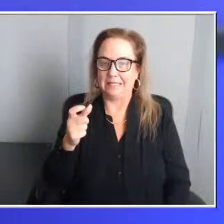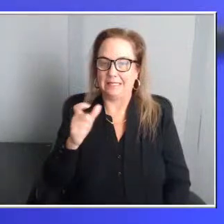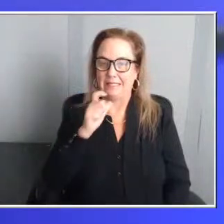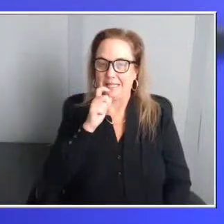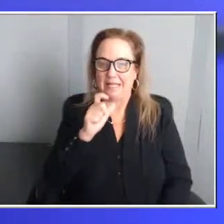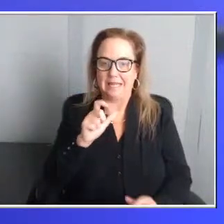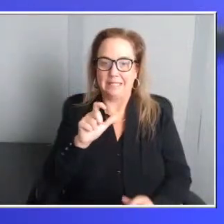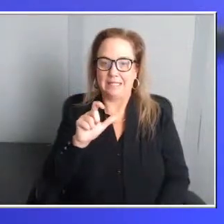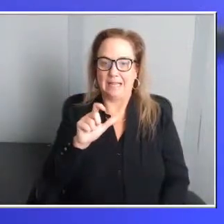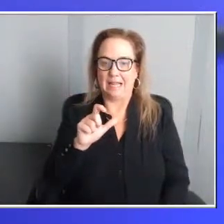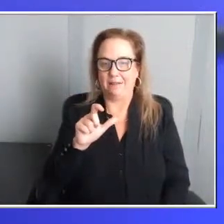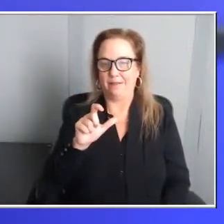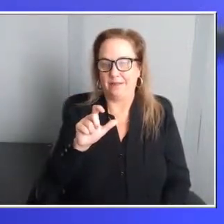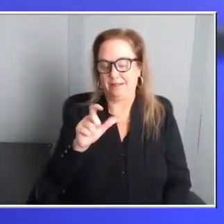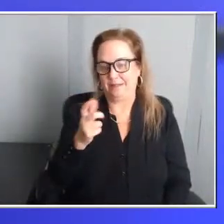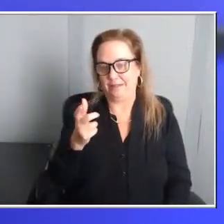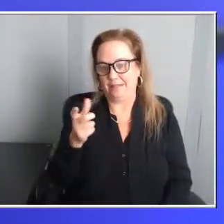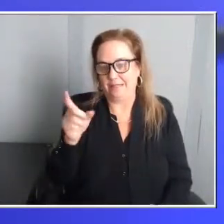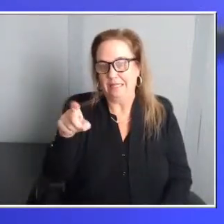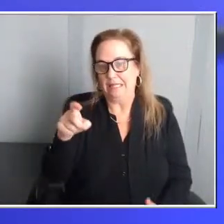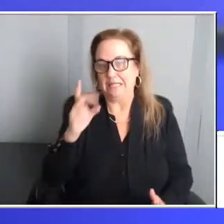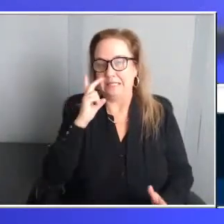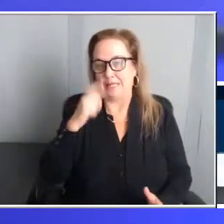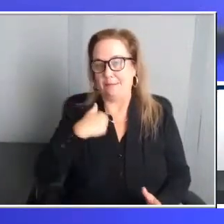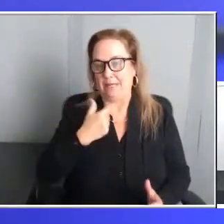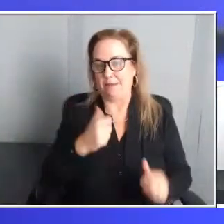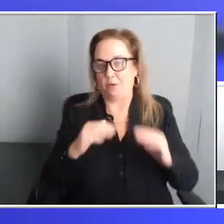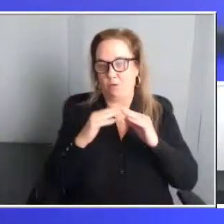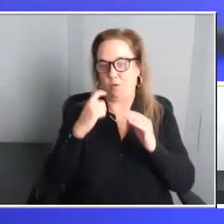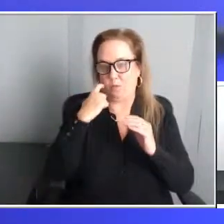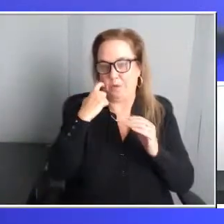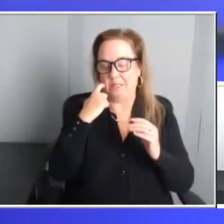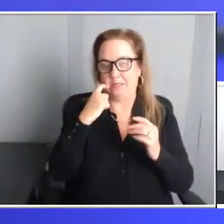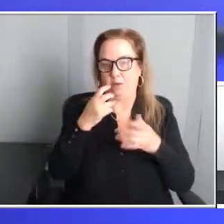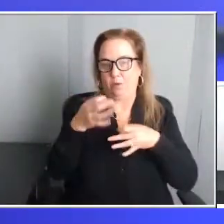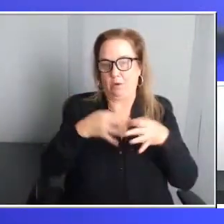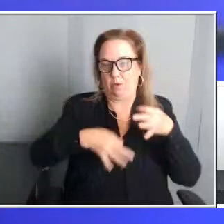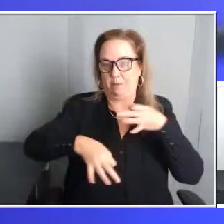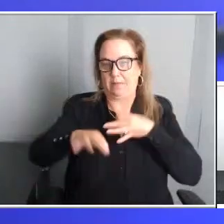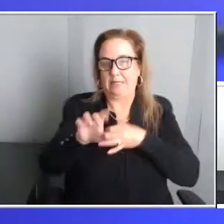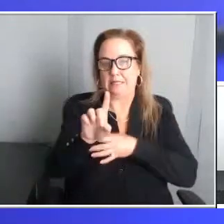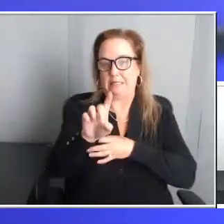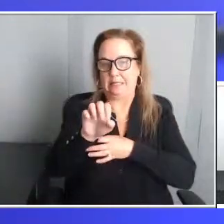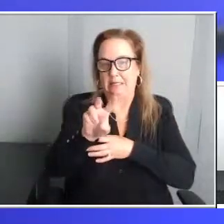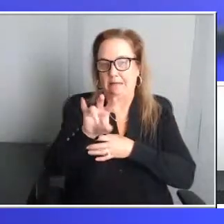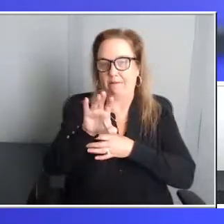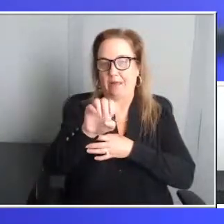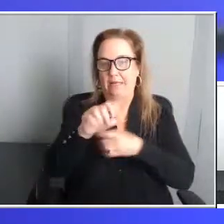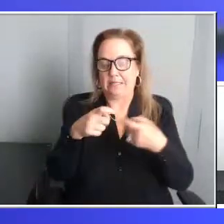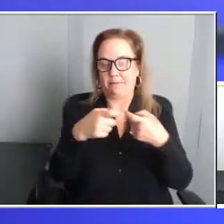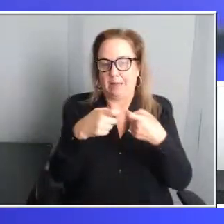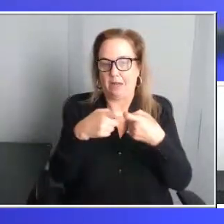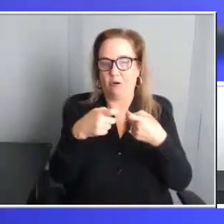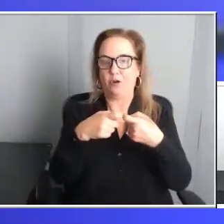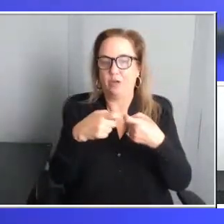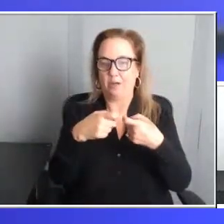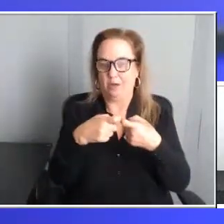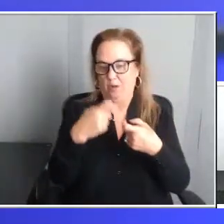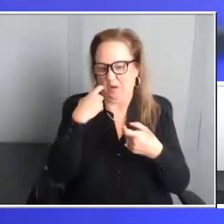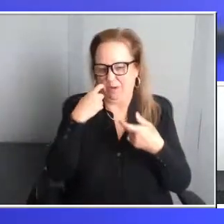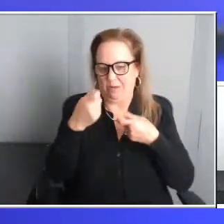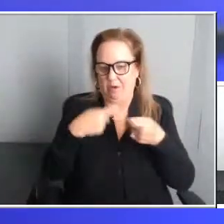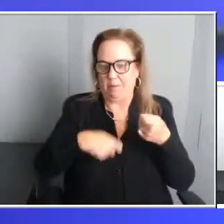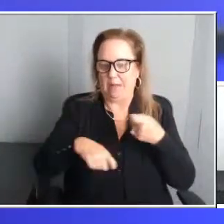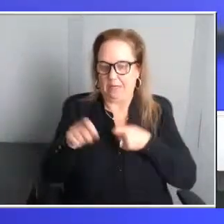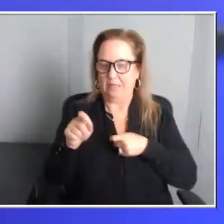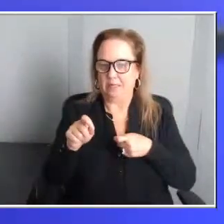me. Right. So we, I think more recently we replaced the device battery, the responsive neurostimulator device. So that was